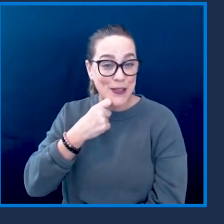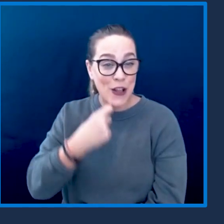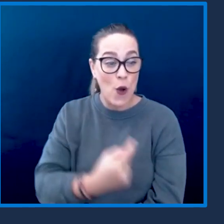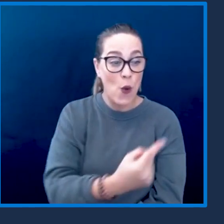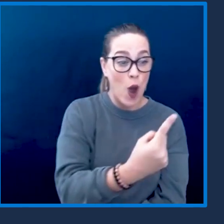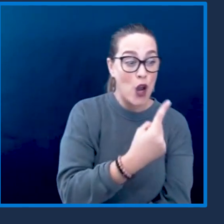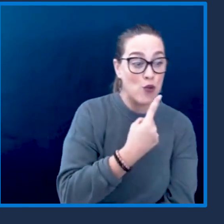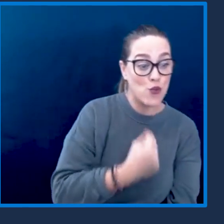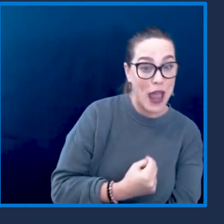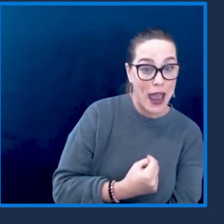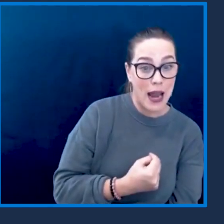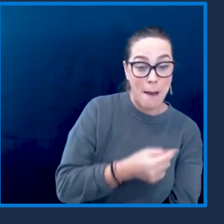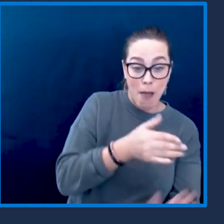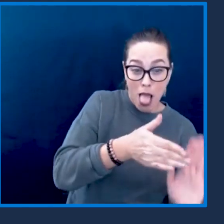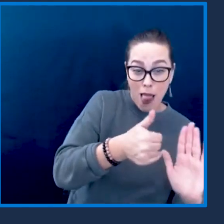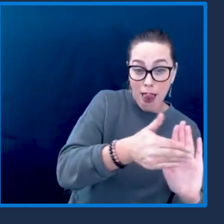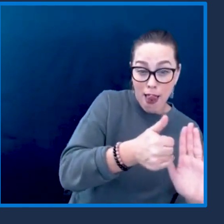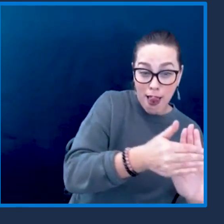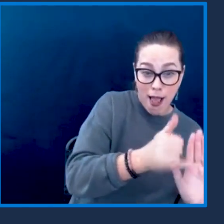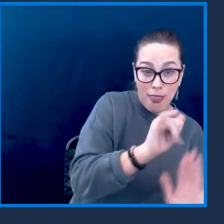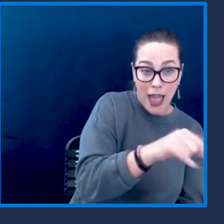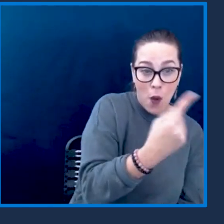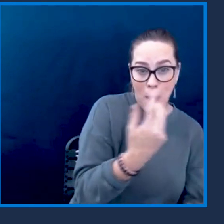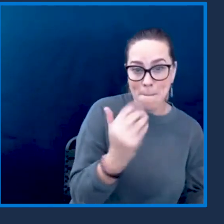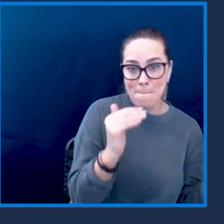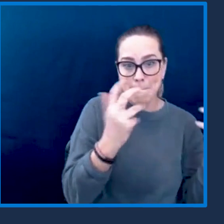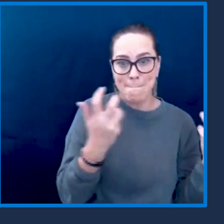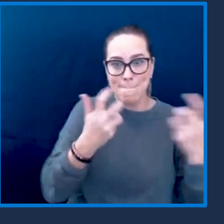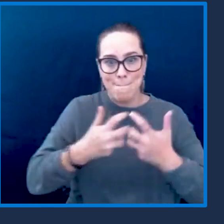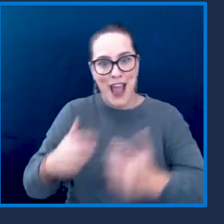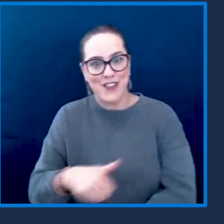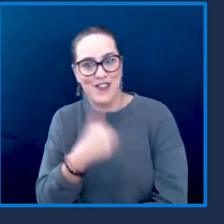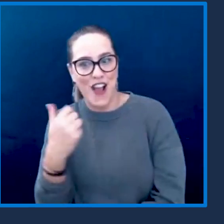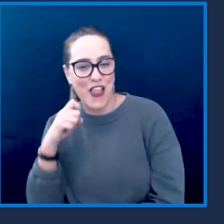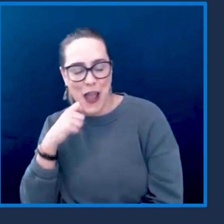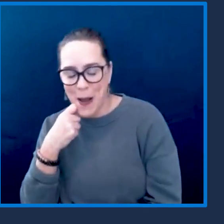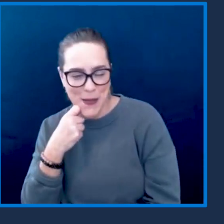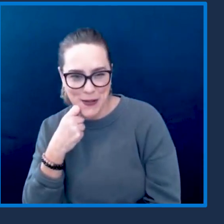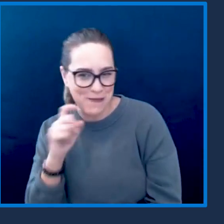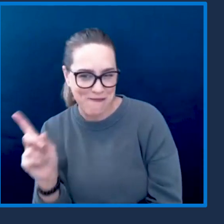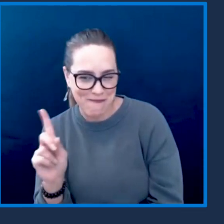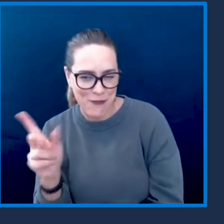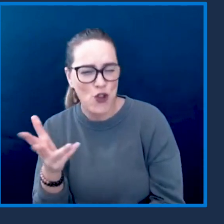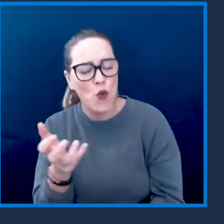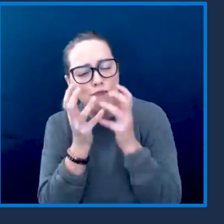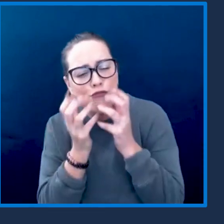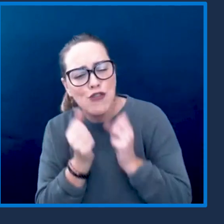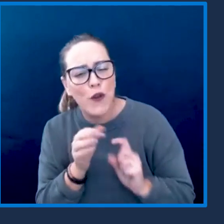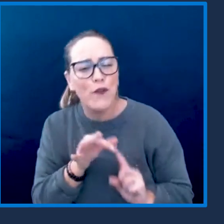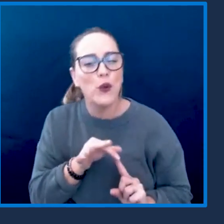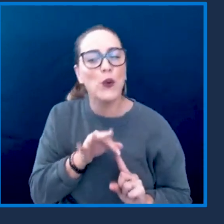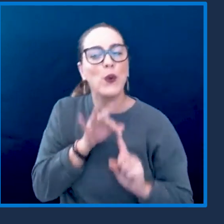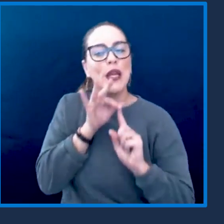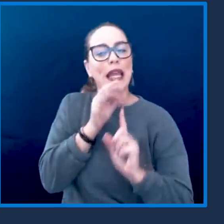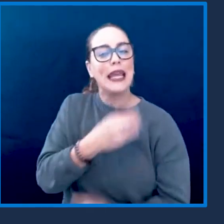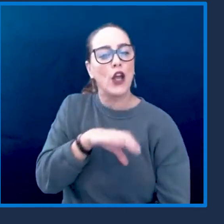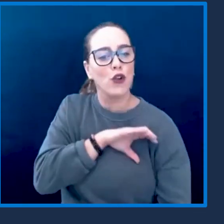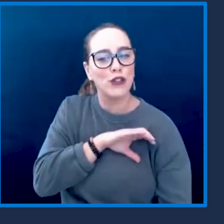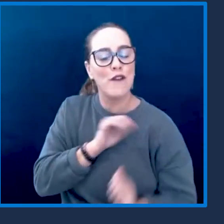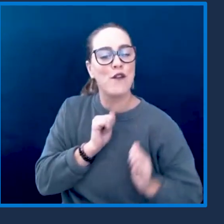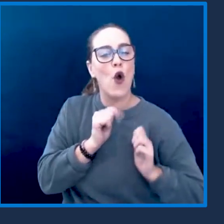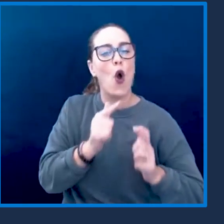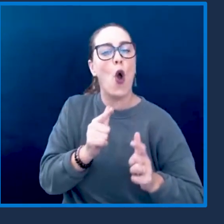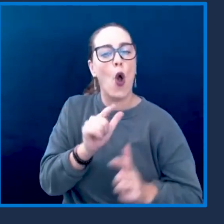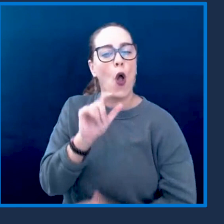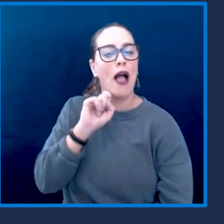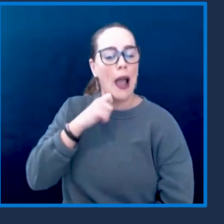green to look like all the others, we really want to preserve the unique characteristics of all the apples in our basket, if you